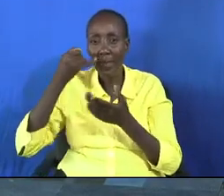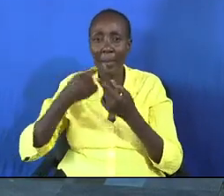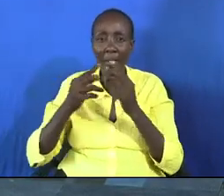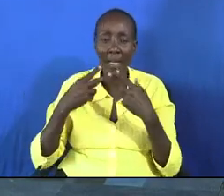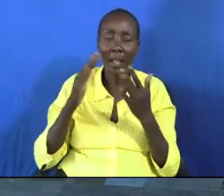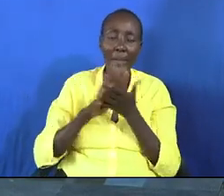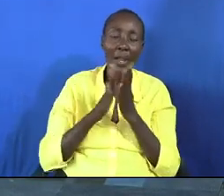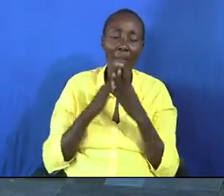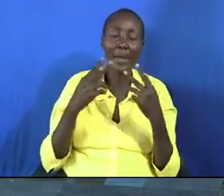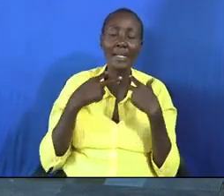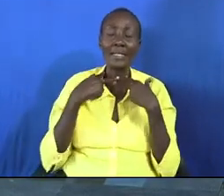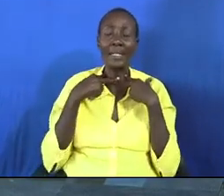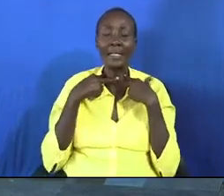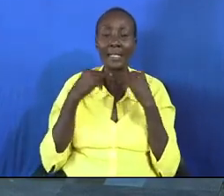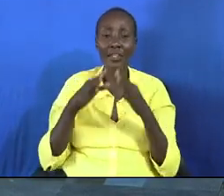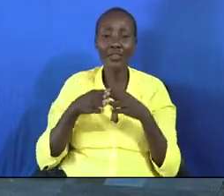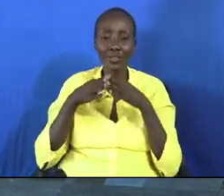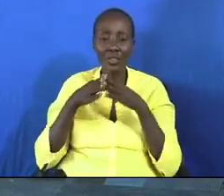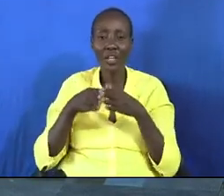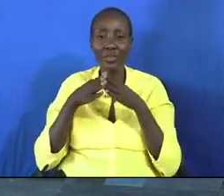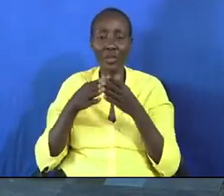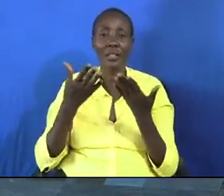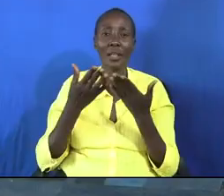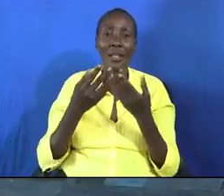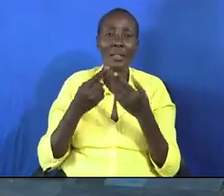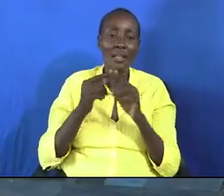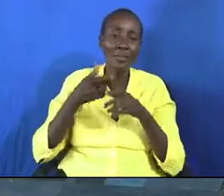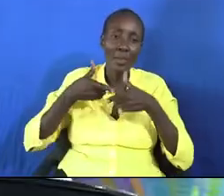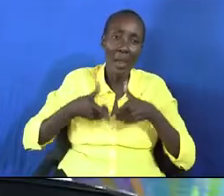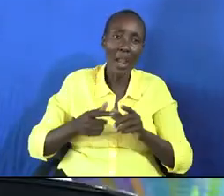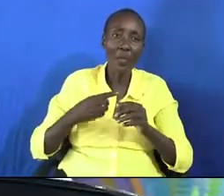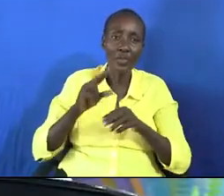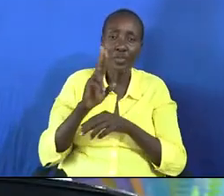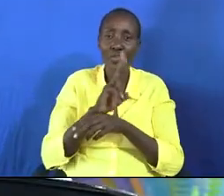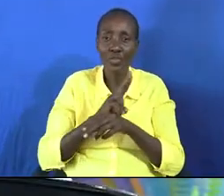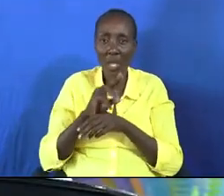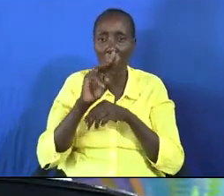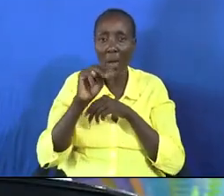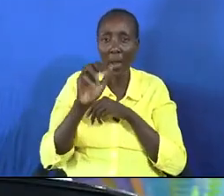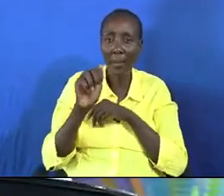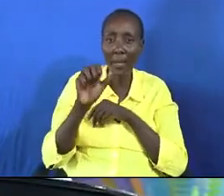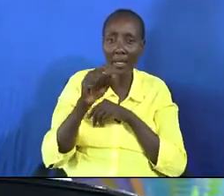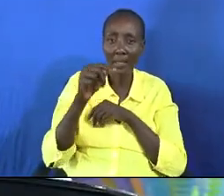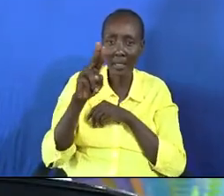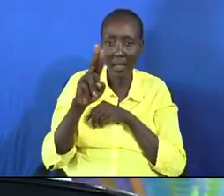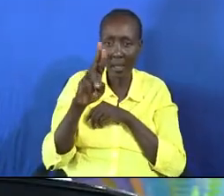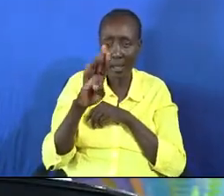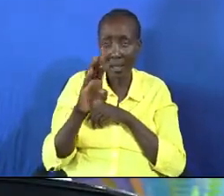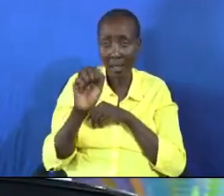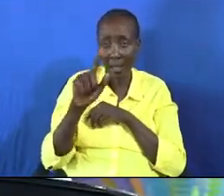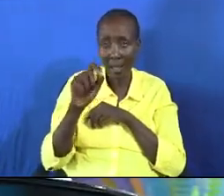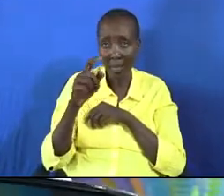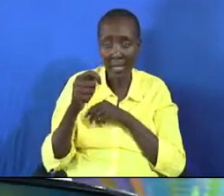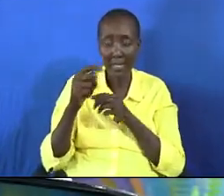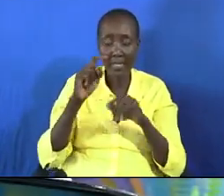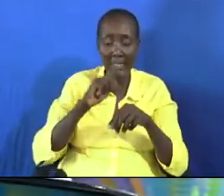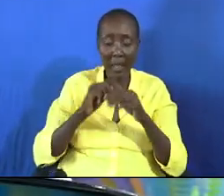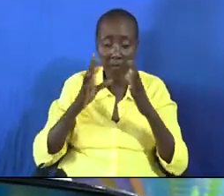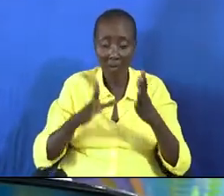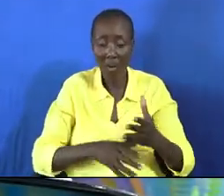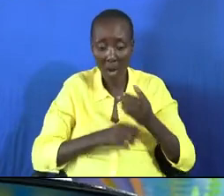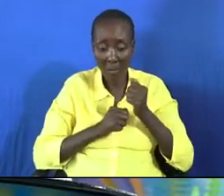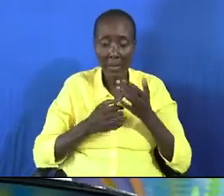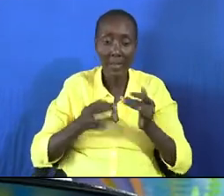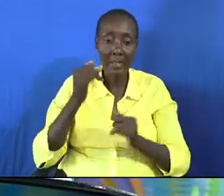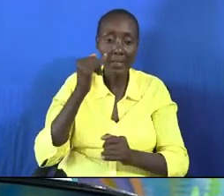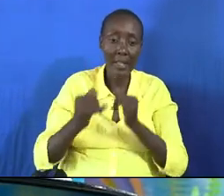addicted to pornography, to masturbation, and allow me to use this because it's time for boldness. This is the last